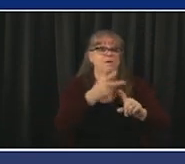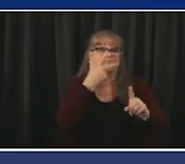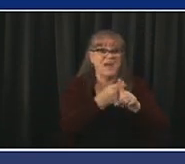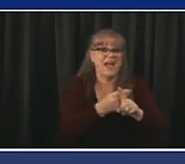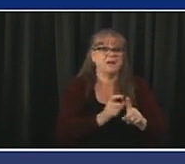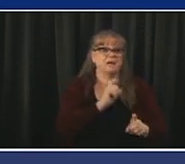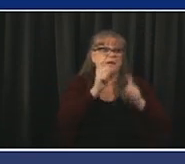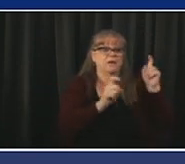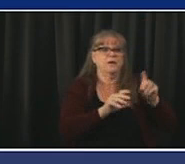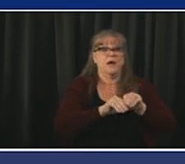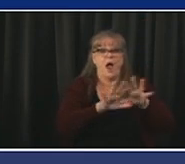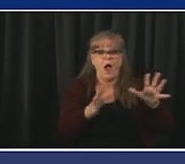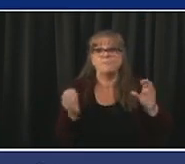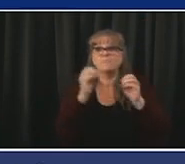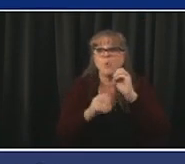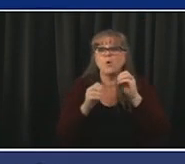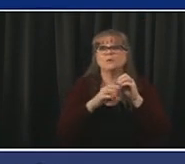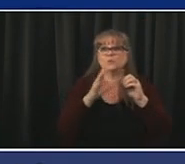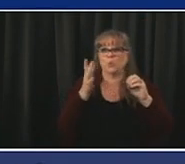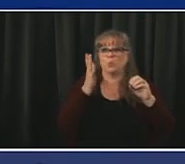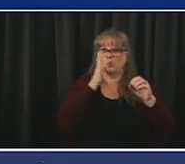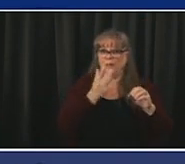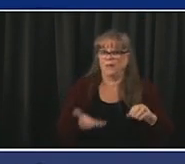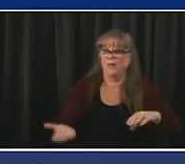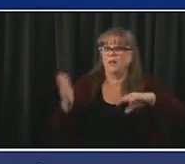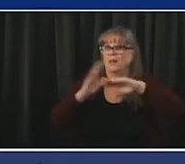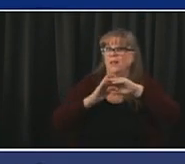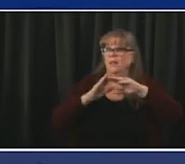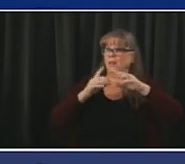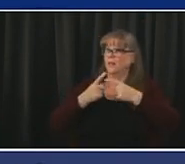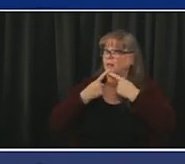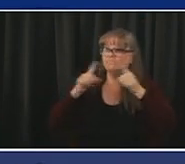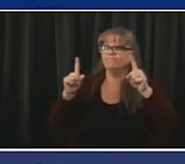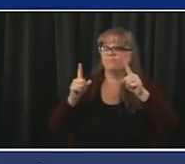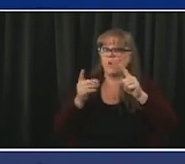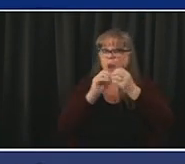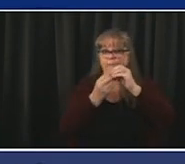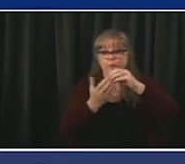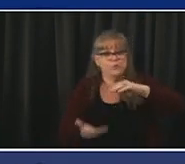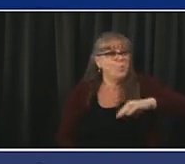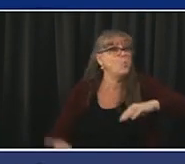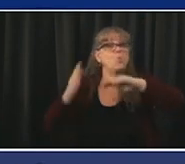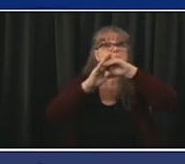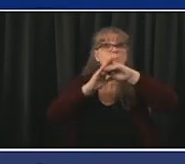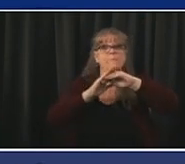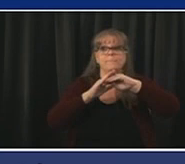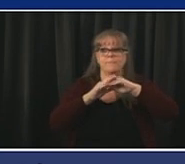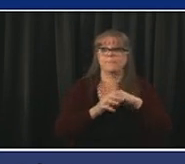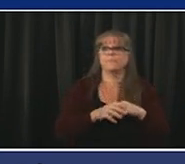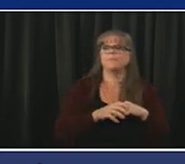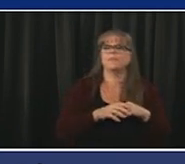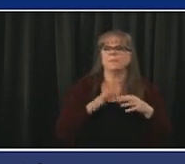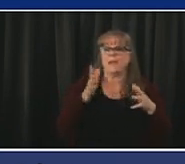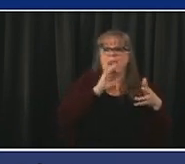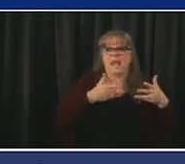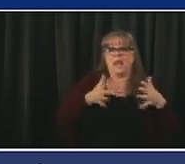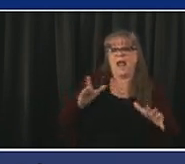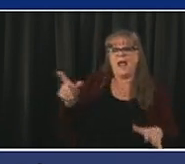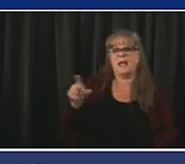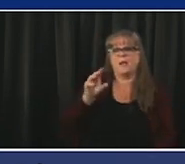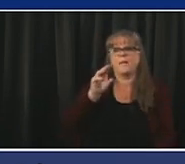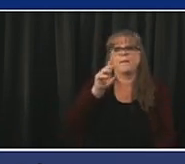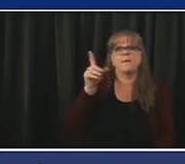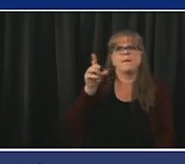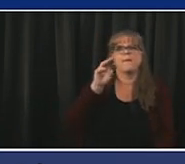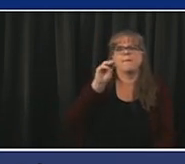that level. Next slide. And I'll pass it over to Director Bookman. Thank you, General Sherman. Thank you all